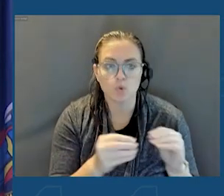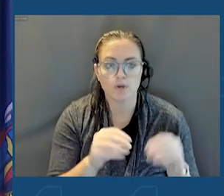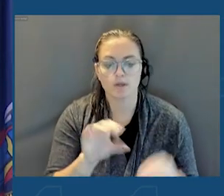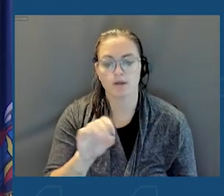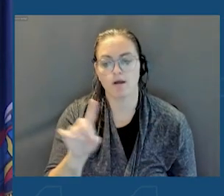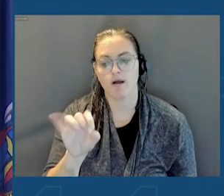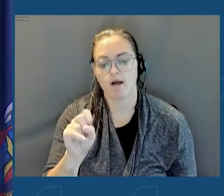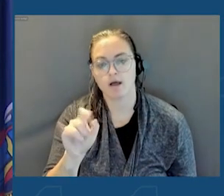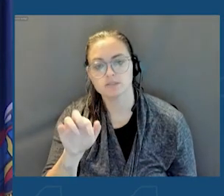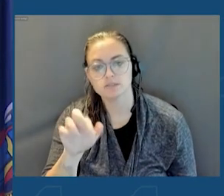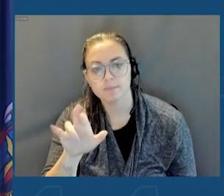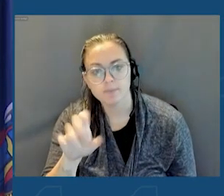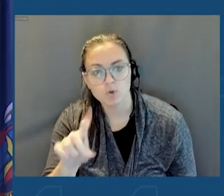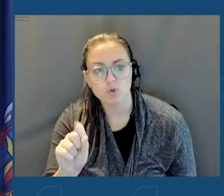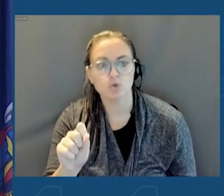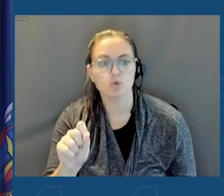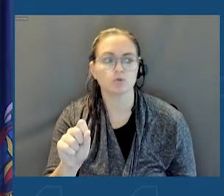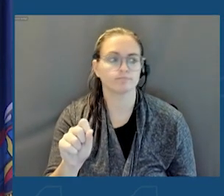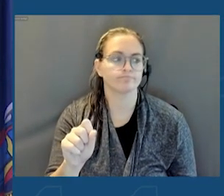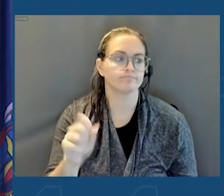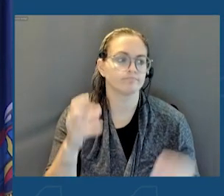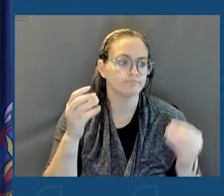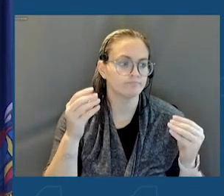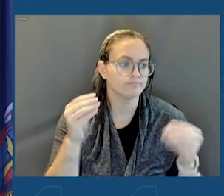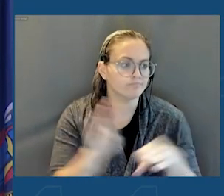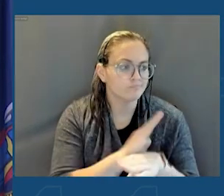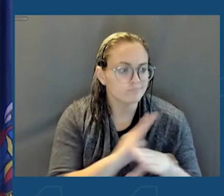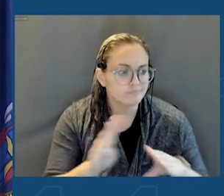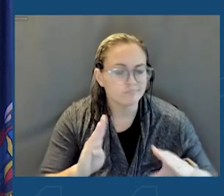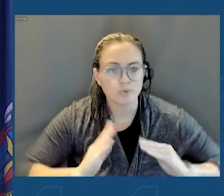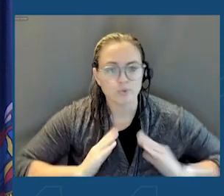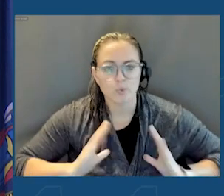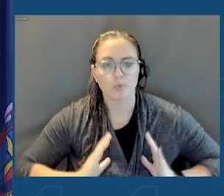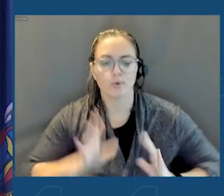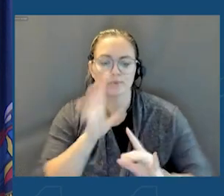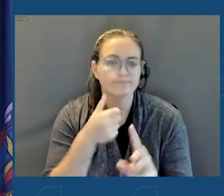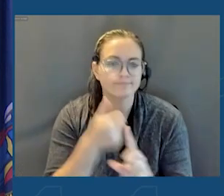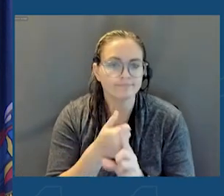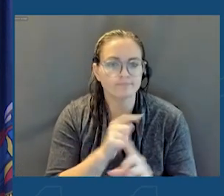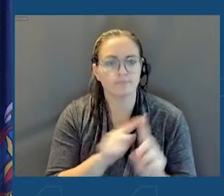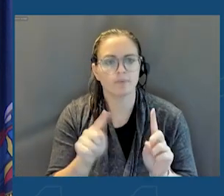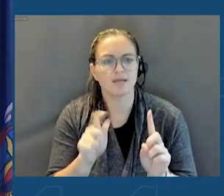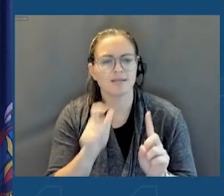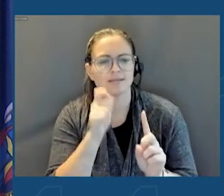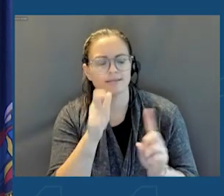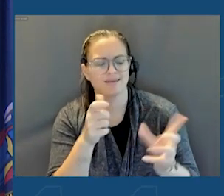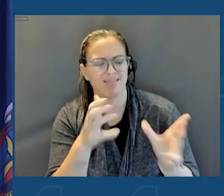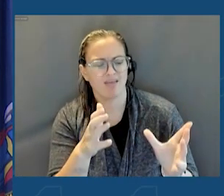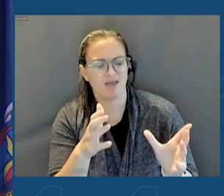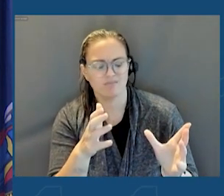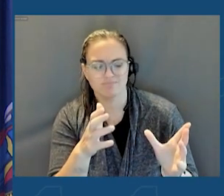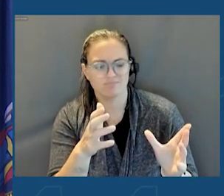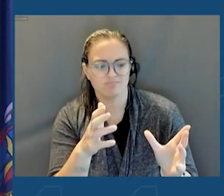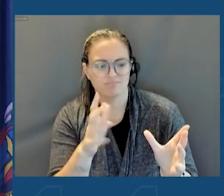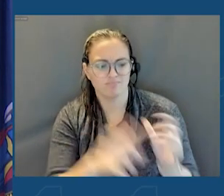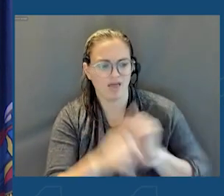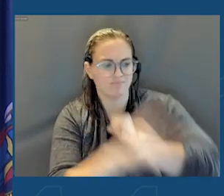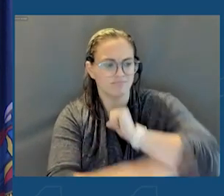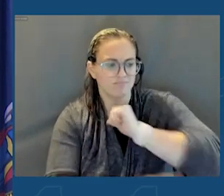the stories of entrepreneurs who have been impacted, but who didn't let that conviction become their